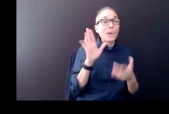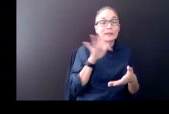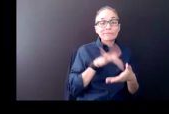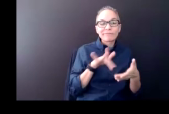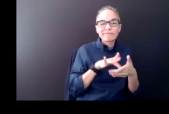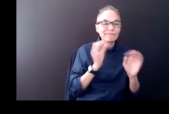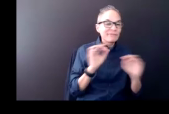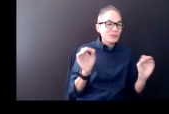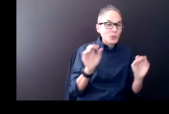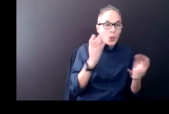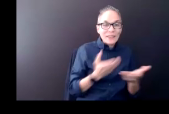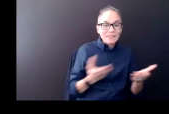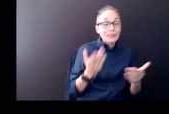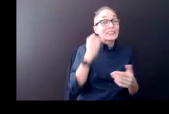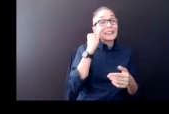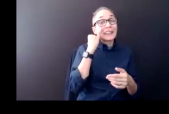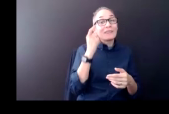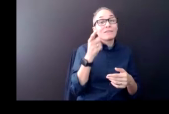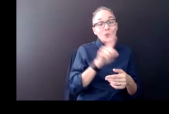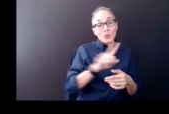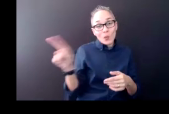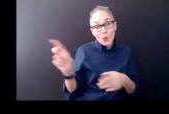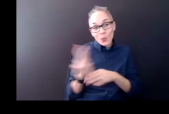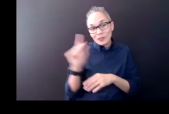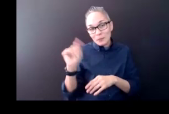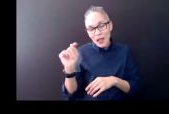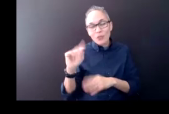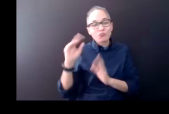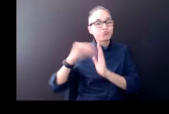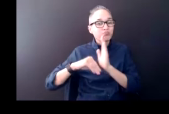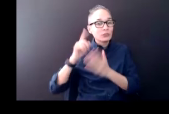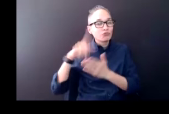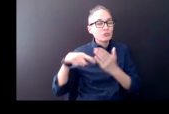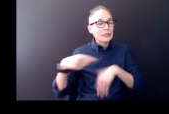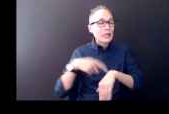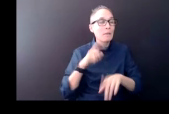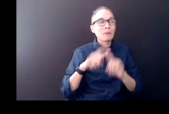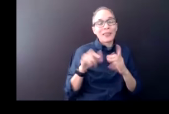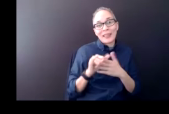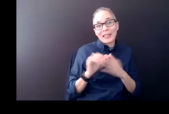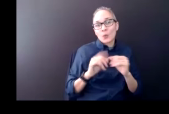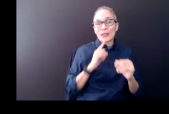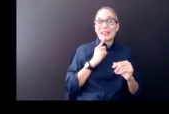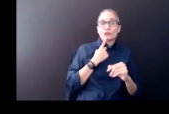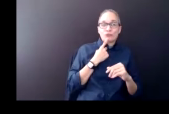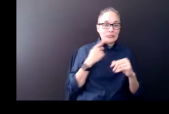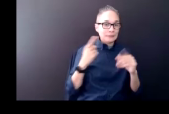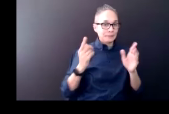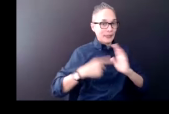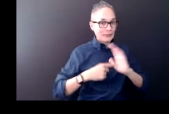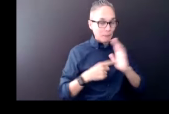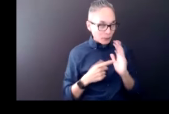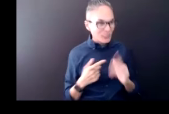if they monitor even like if you go up and use the bathroom and check their times. But those are more extreme examples, and it doesn't